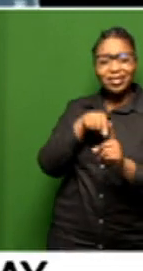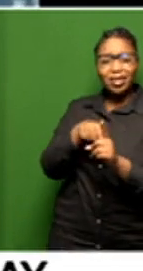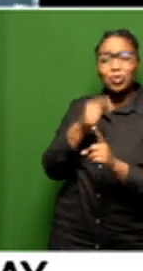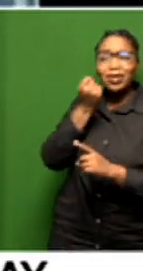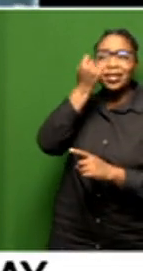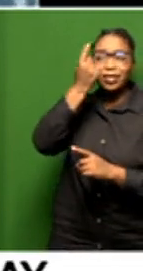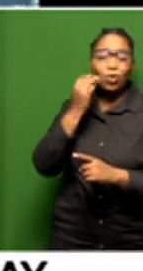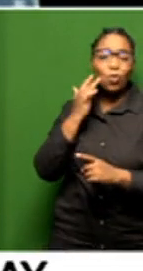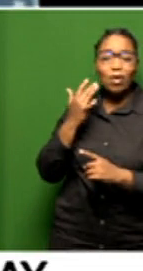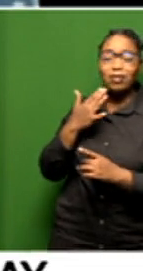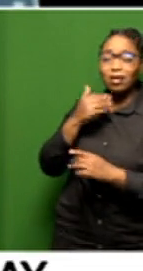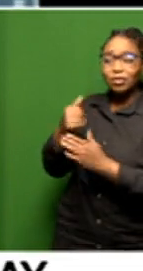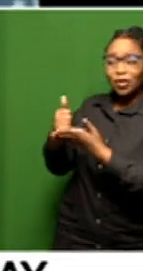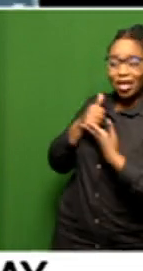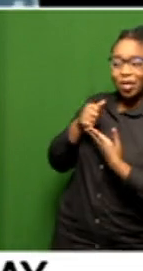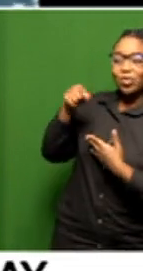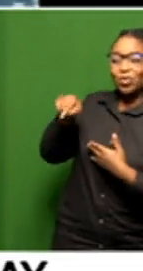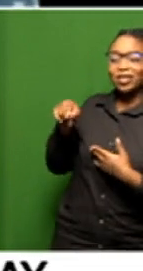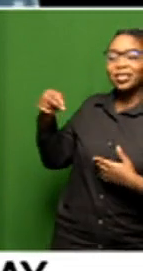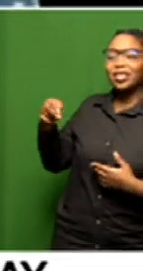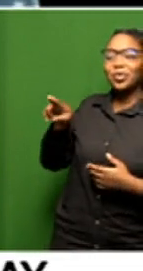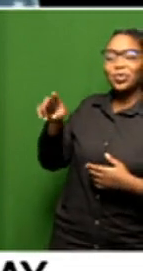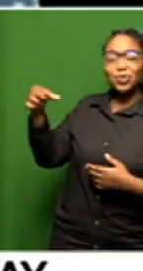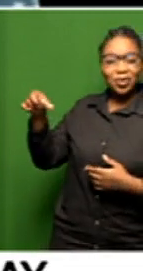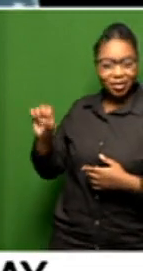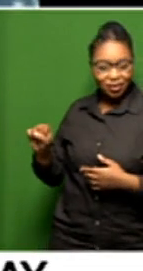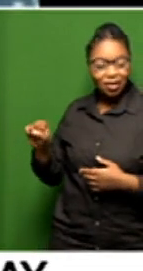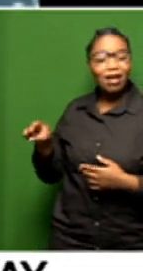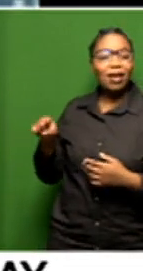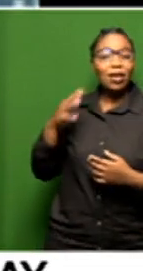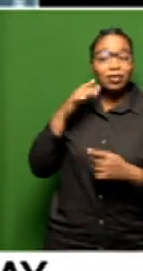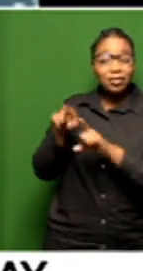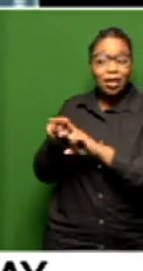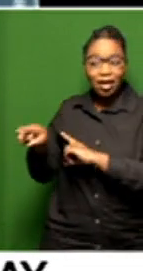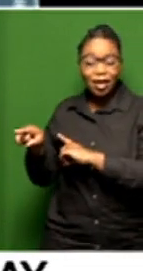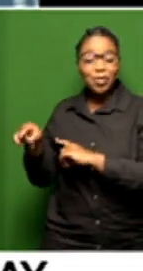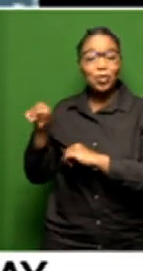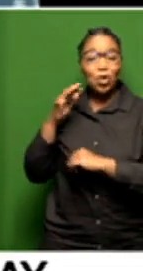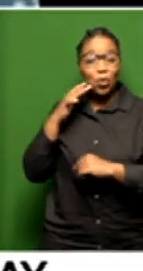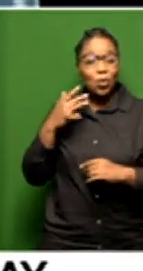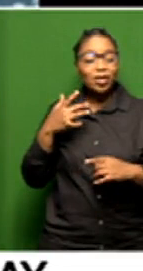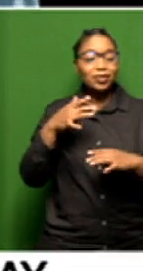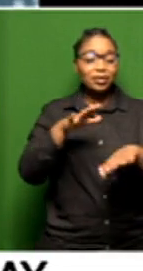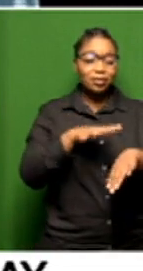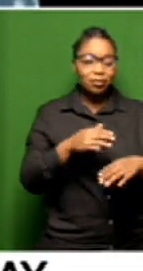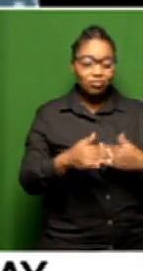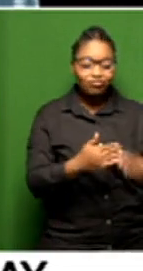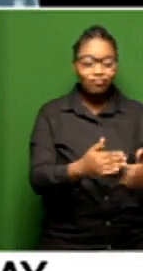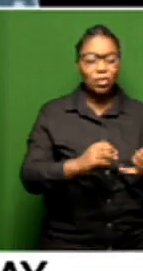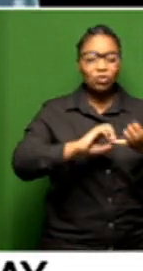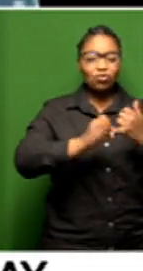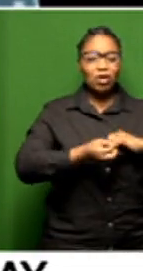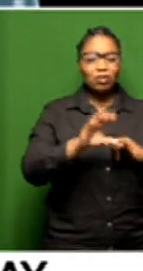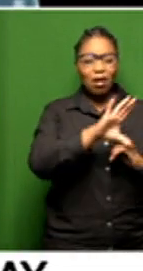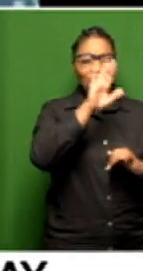help was Langston Hughes. Similarly, Langston Hughes was in a mission to reclaim his African identity,